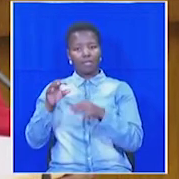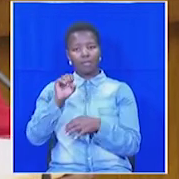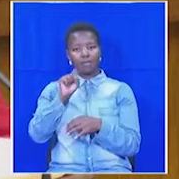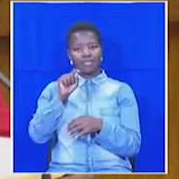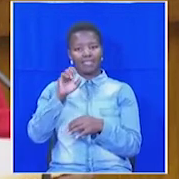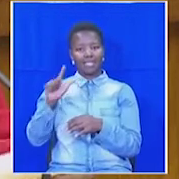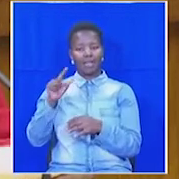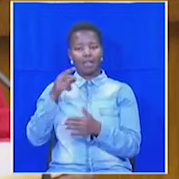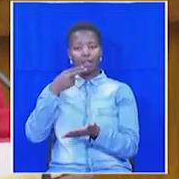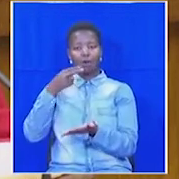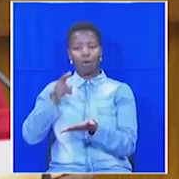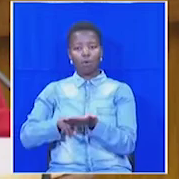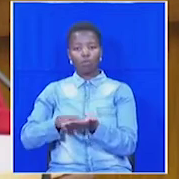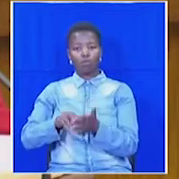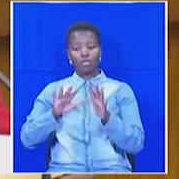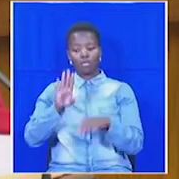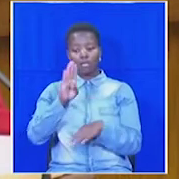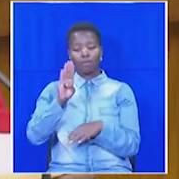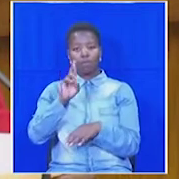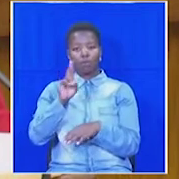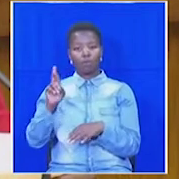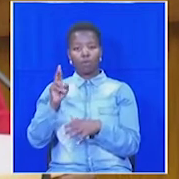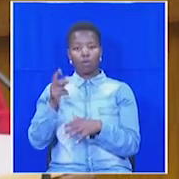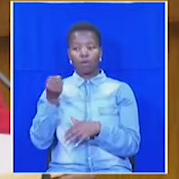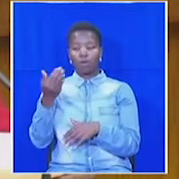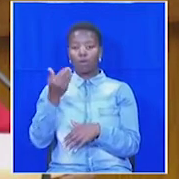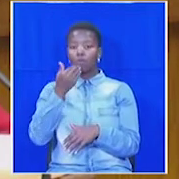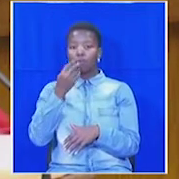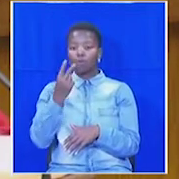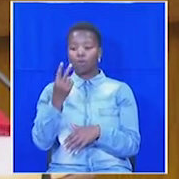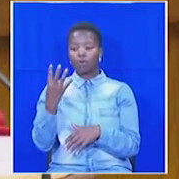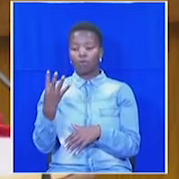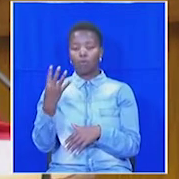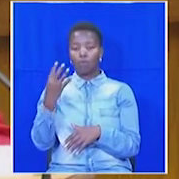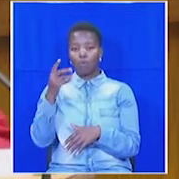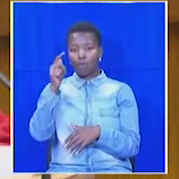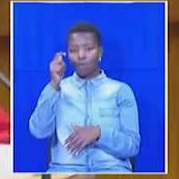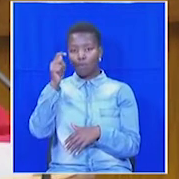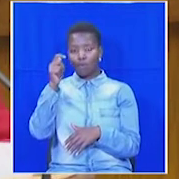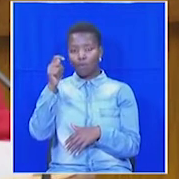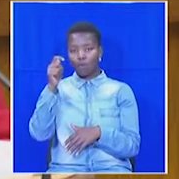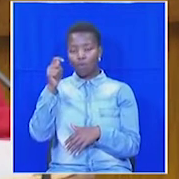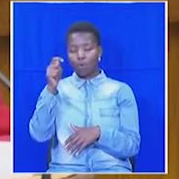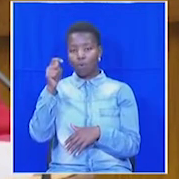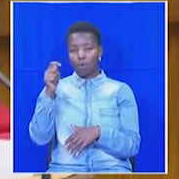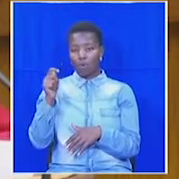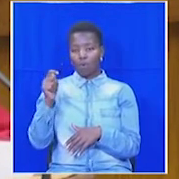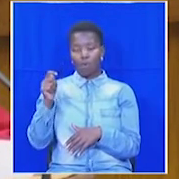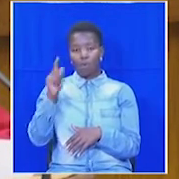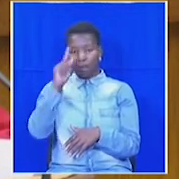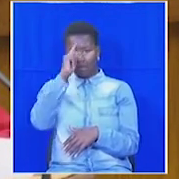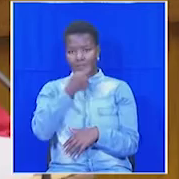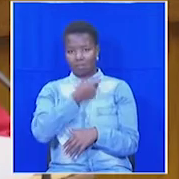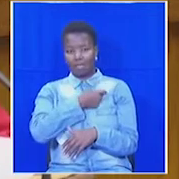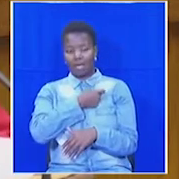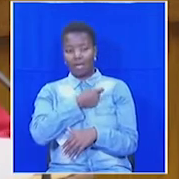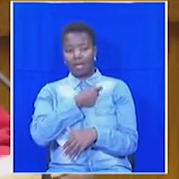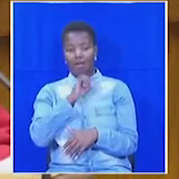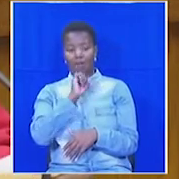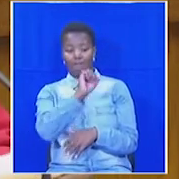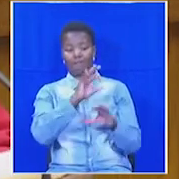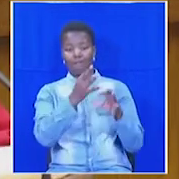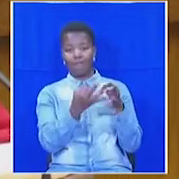of 10 billion to a 24-year-old son of Atul Gupta. It was not a surprise to see you change Denel